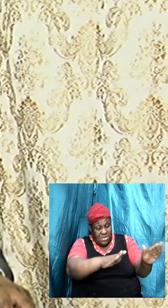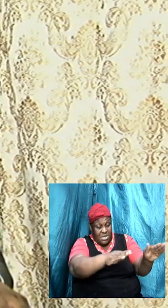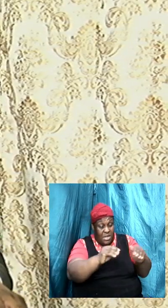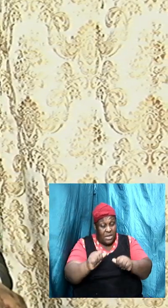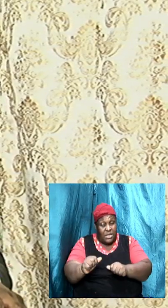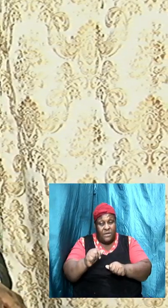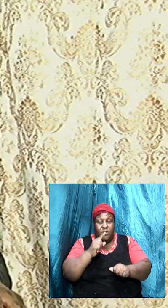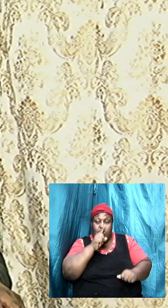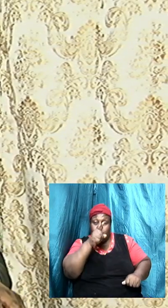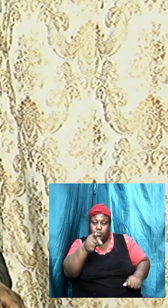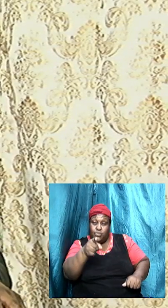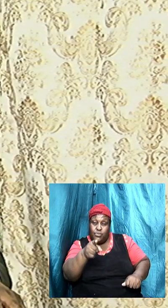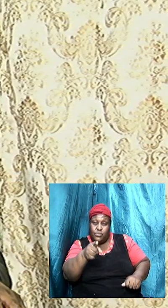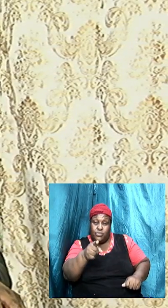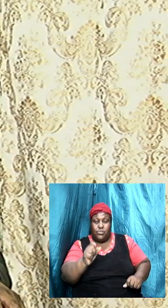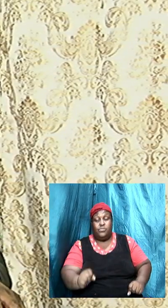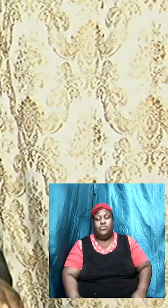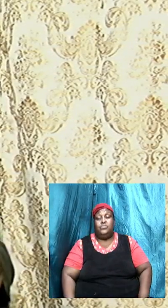the truth